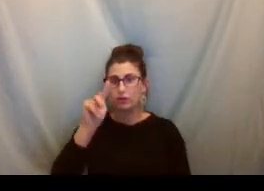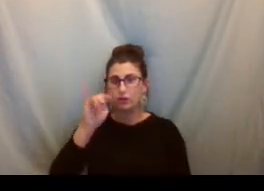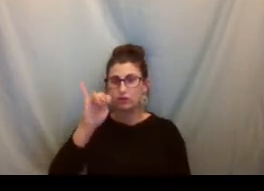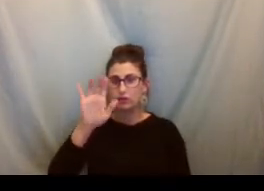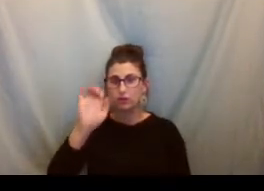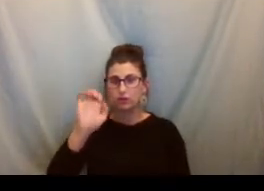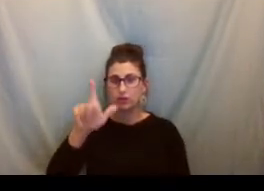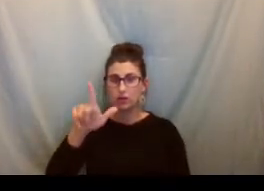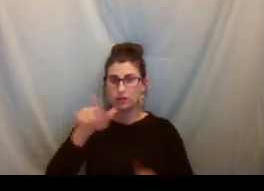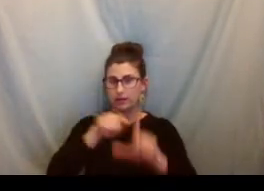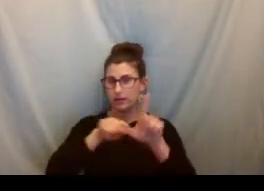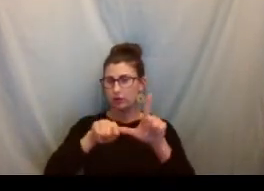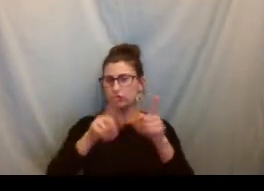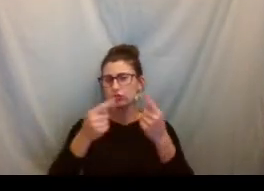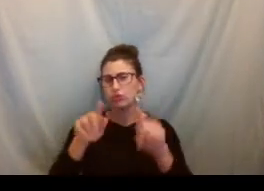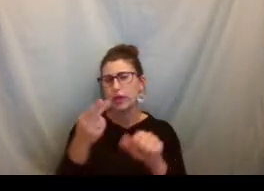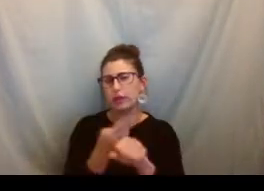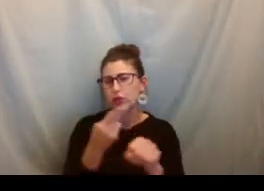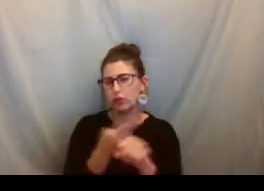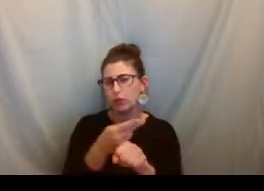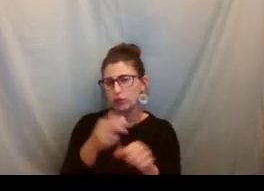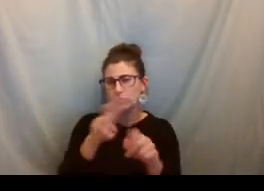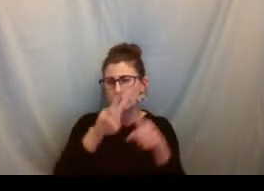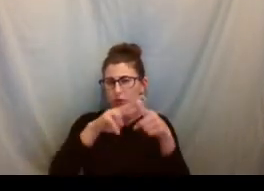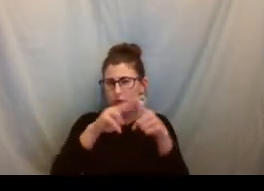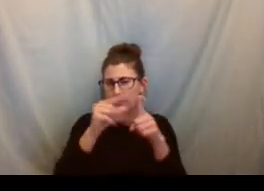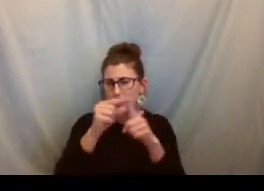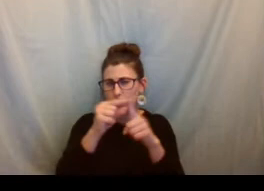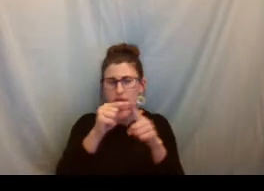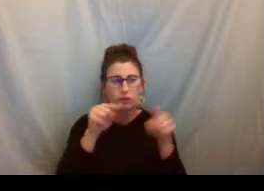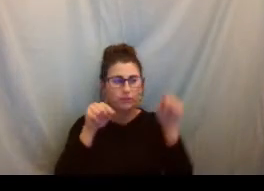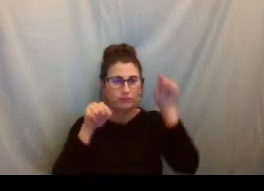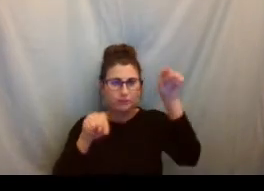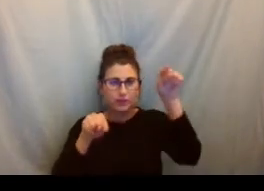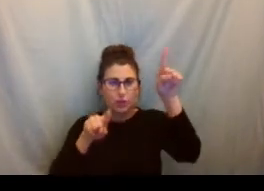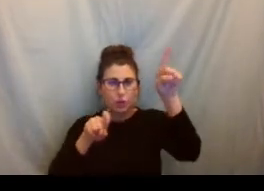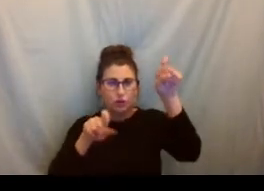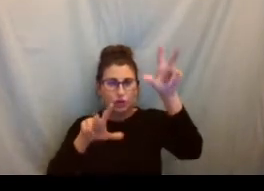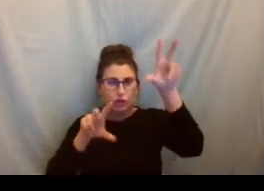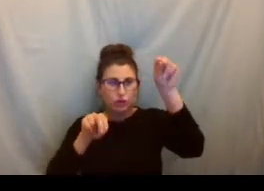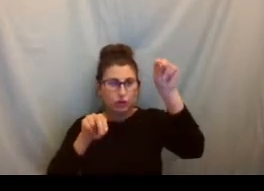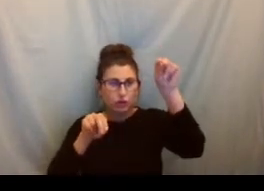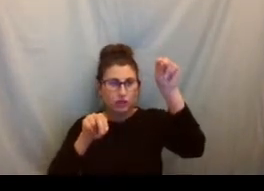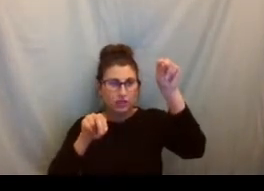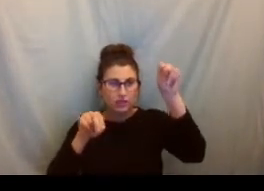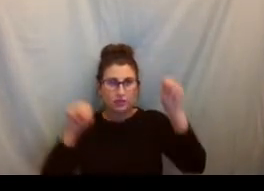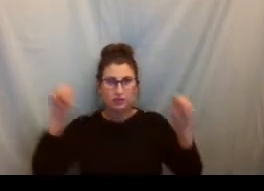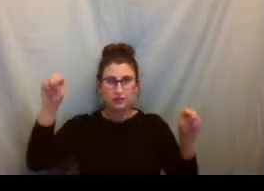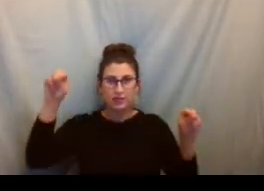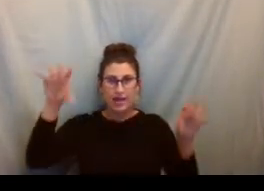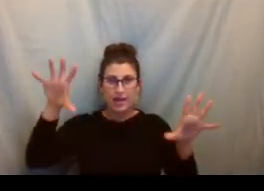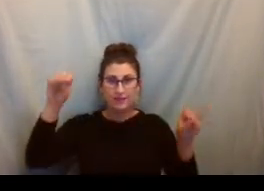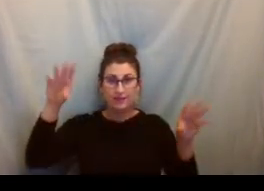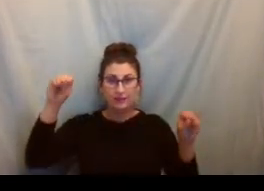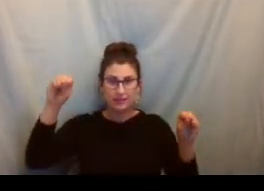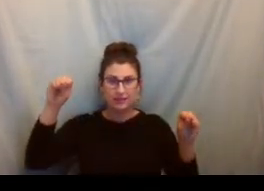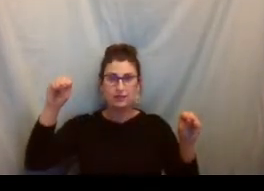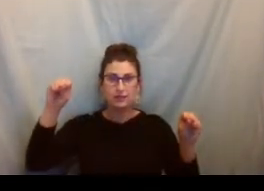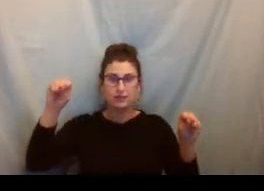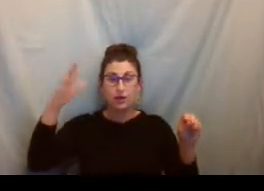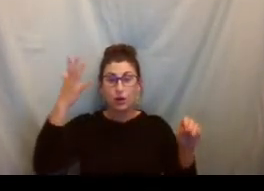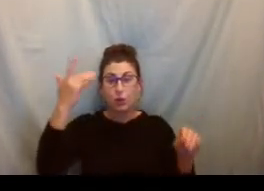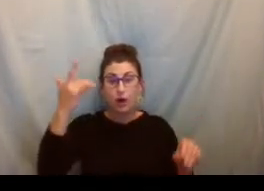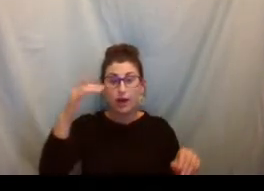remember. All right, if this is 130 because of vertical angles, I can say that this one is 50 because